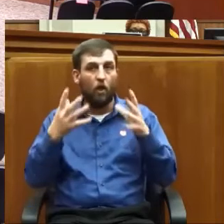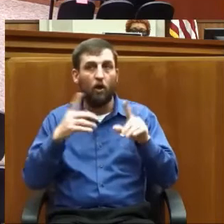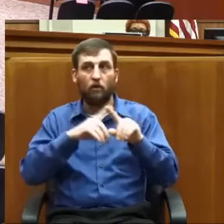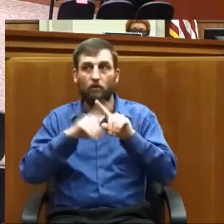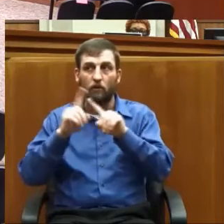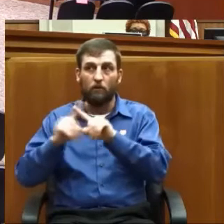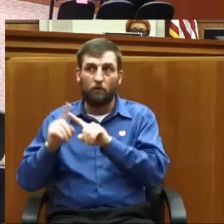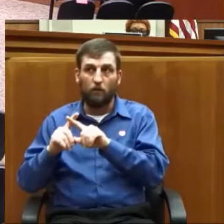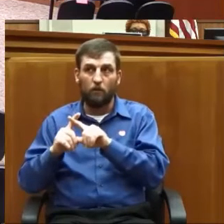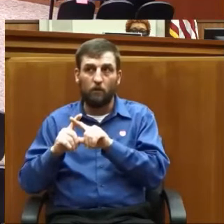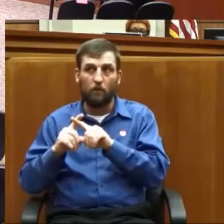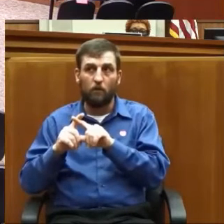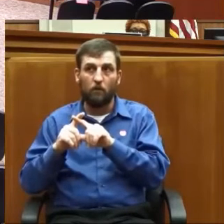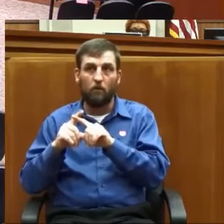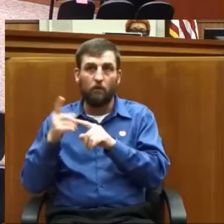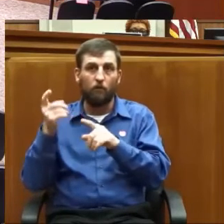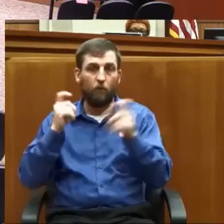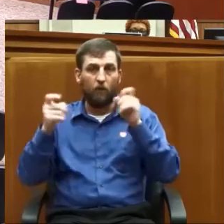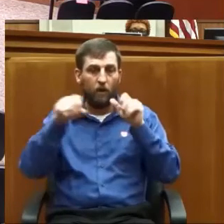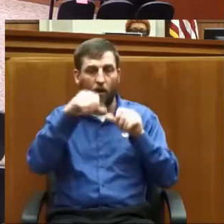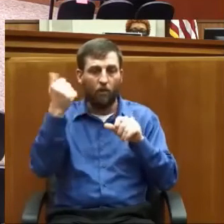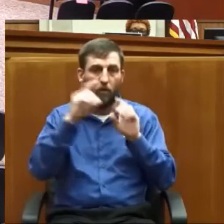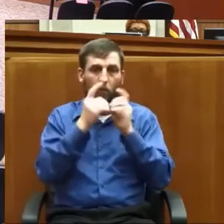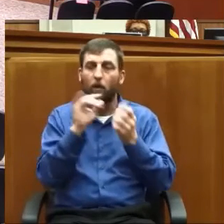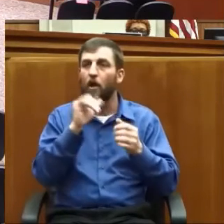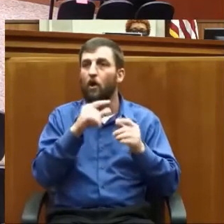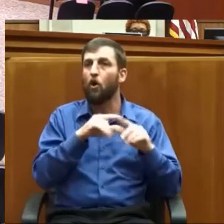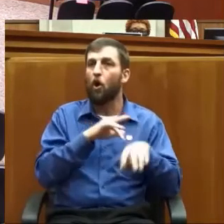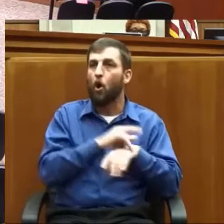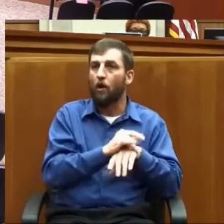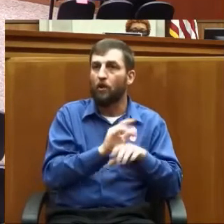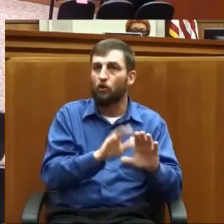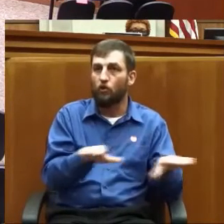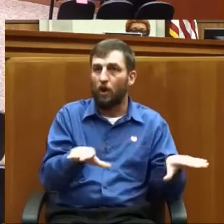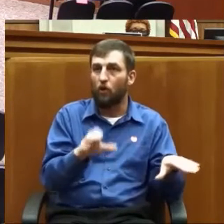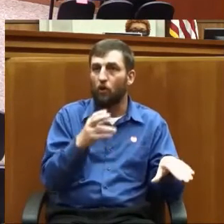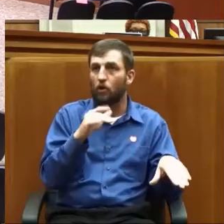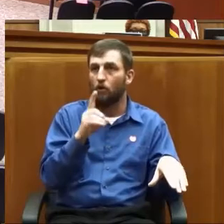were received by the department, specifically early childhood.